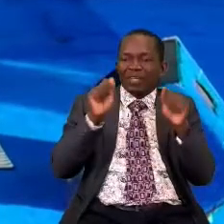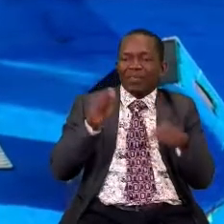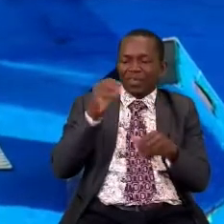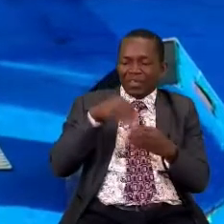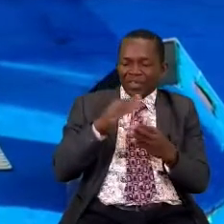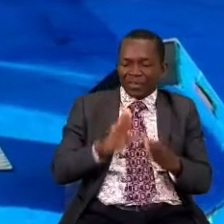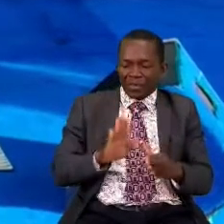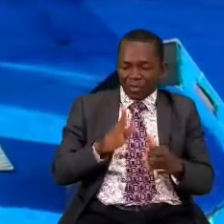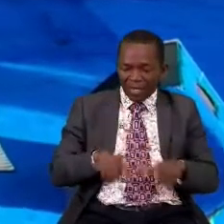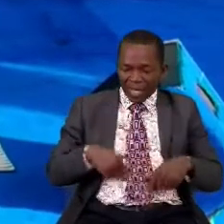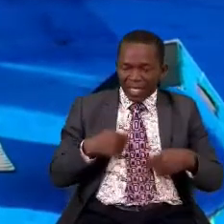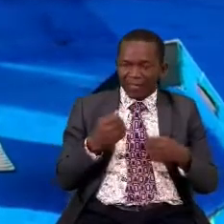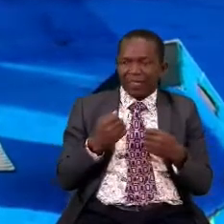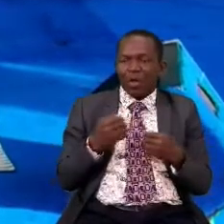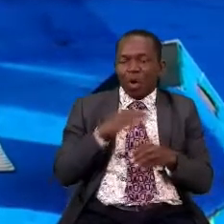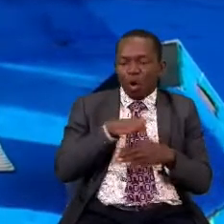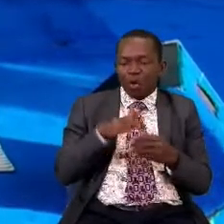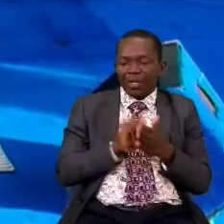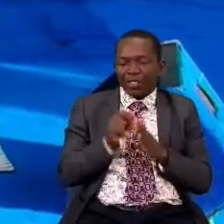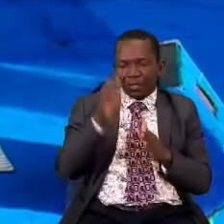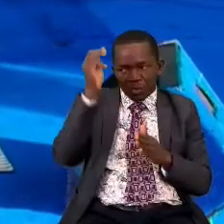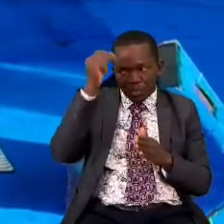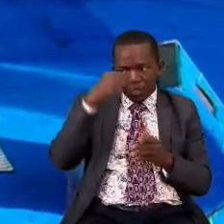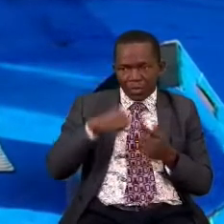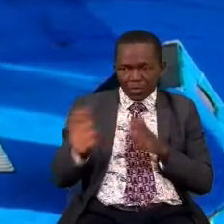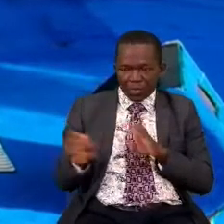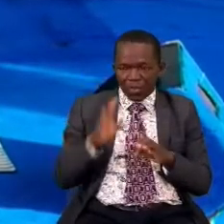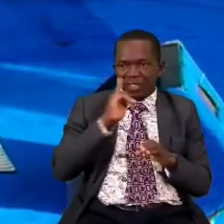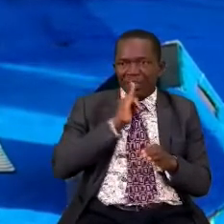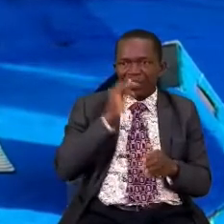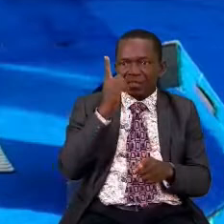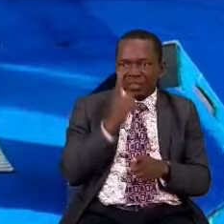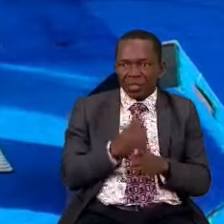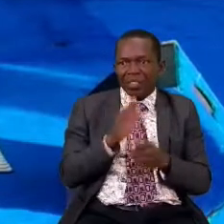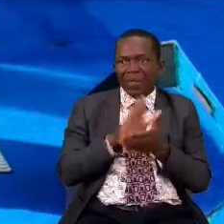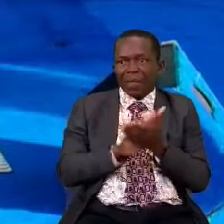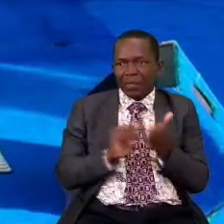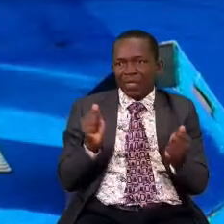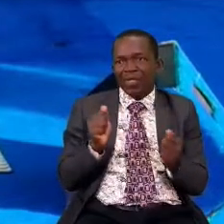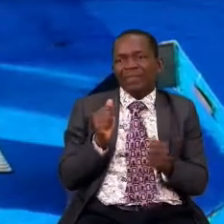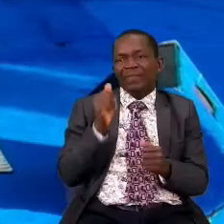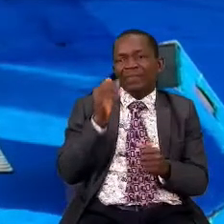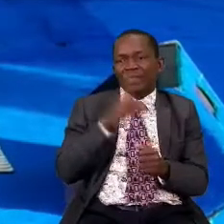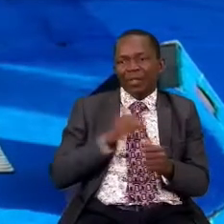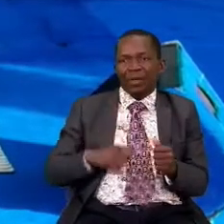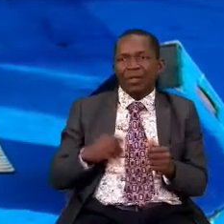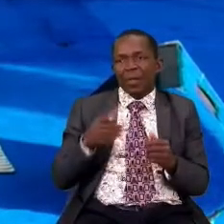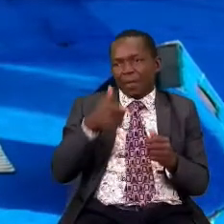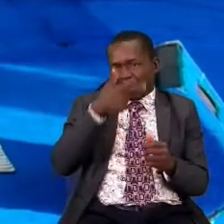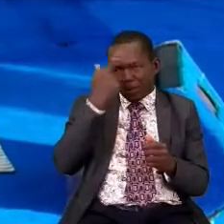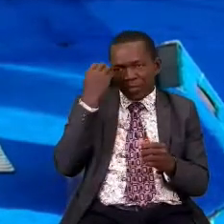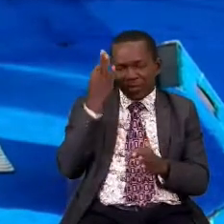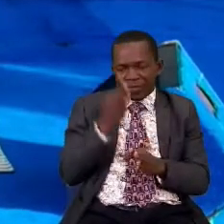faith that he had. And he believed in God and was fully persuaded that whatever it is, it may